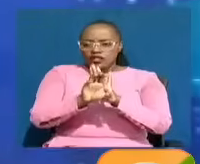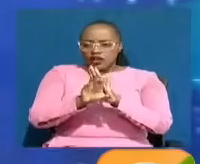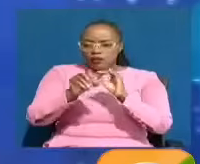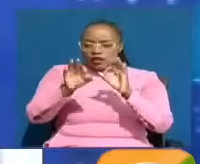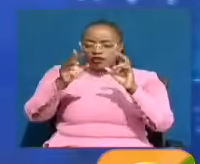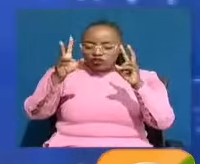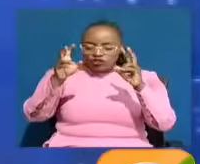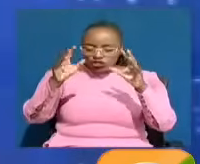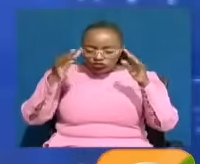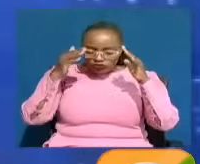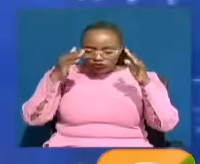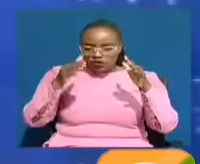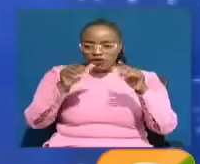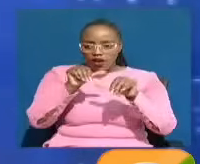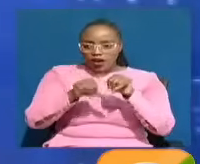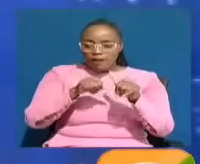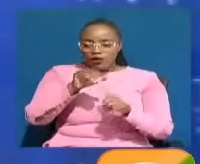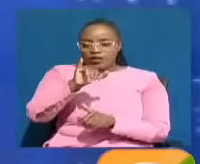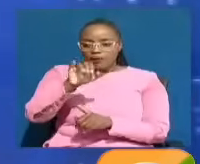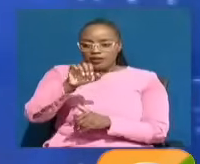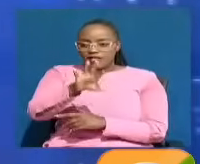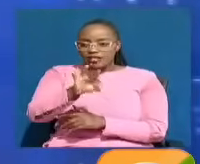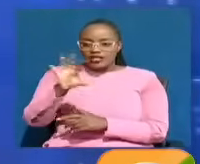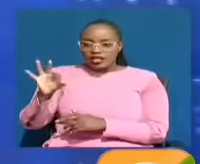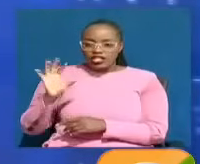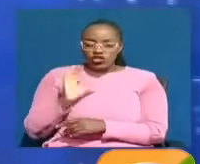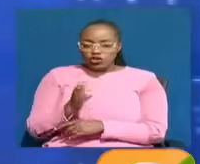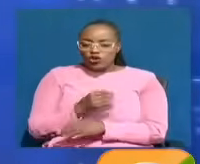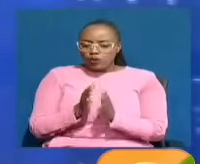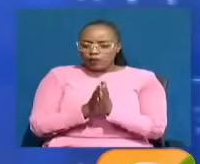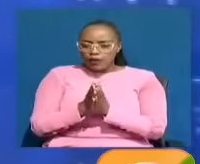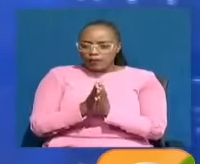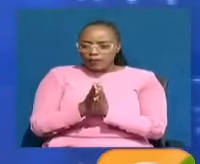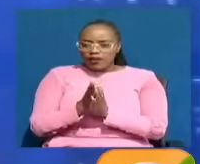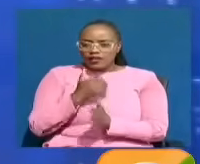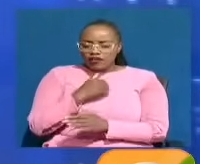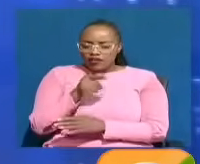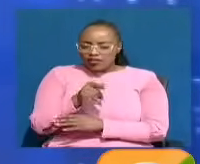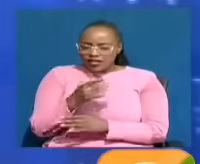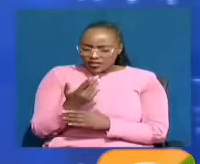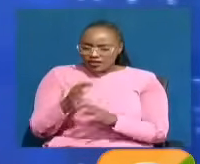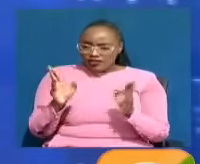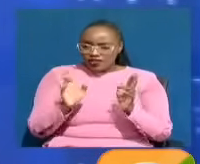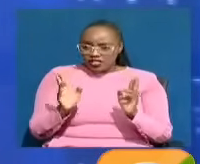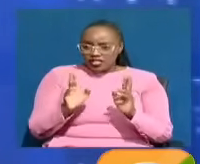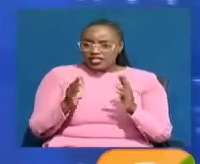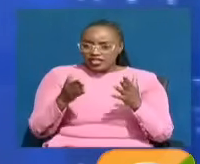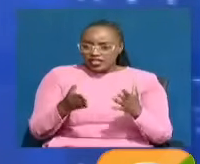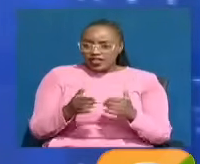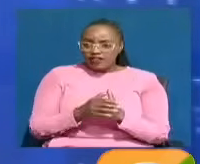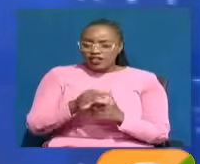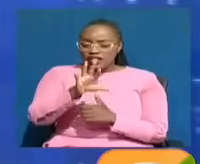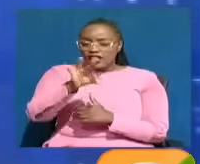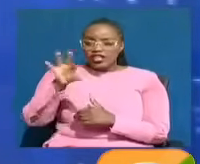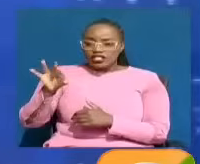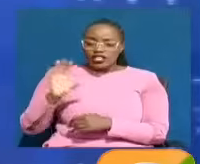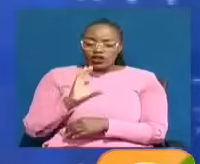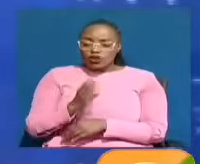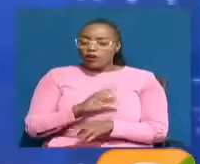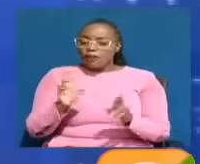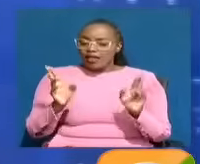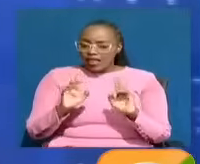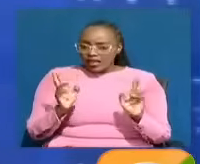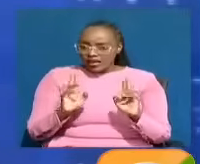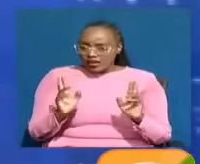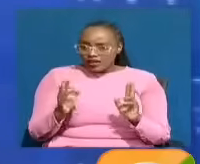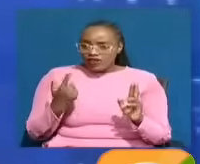the IBC and the selection committee, is that in place? Is the electoral law in place? Is the selection committee in place? So